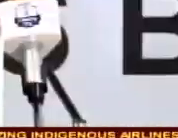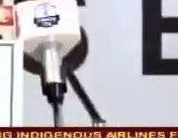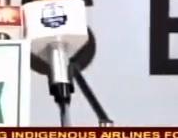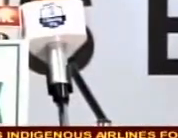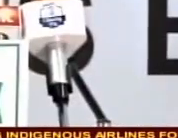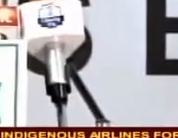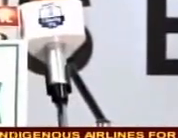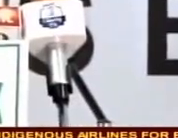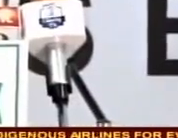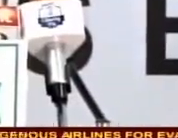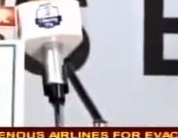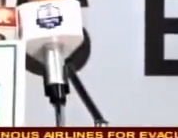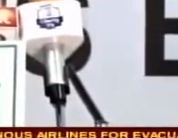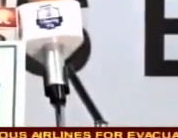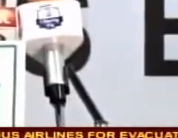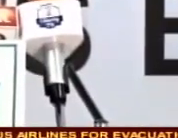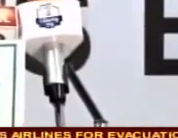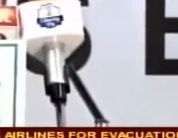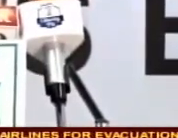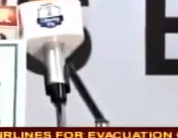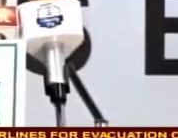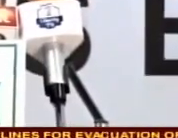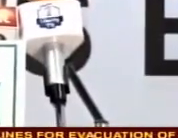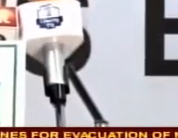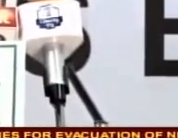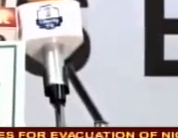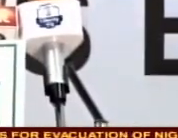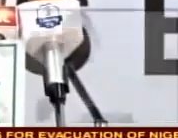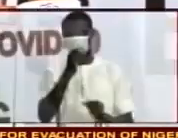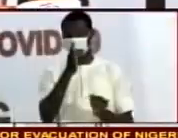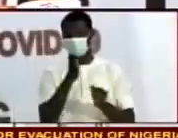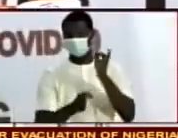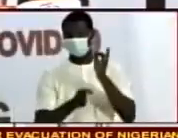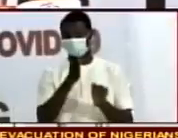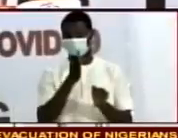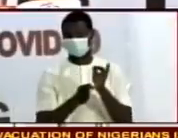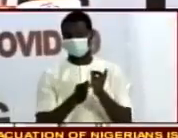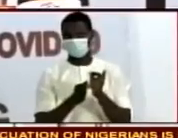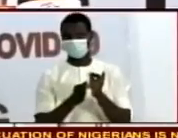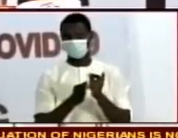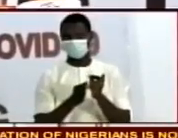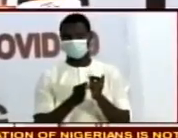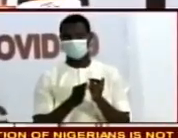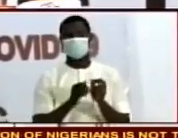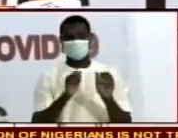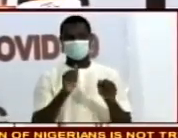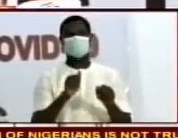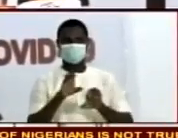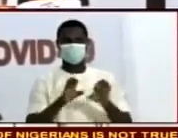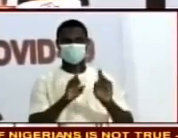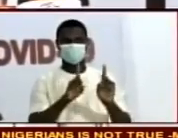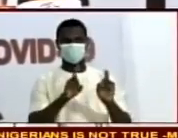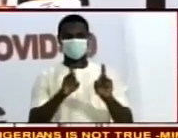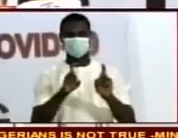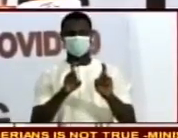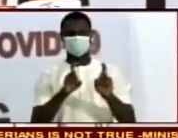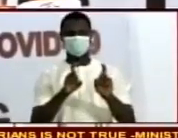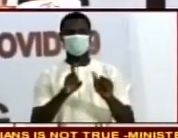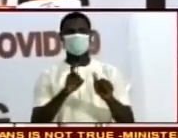the laboratory in Jos, if they should be carrying out tests. Well,